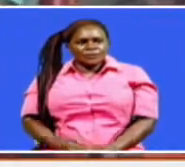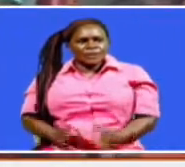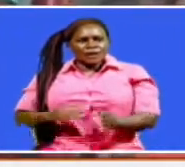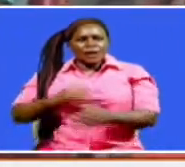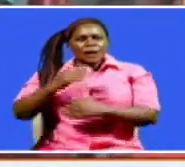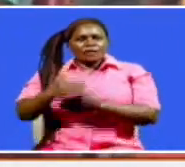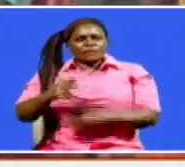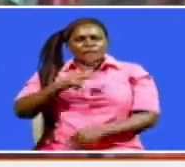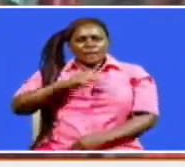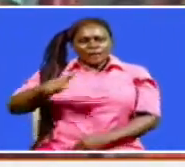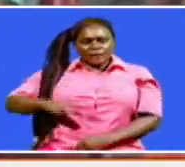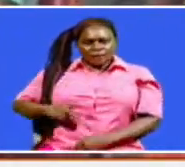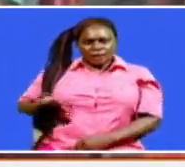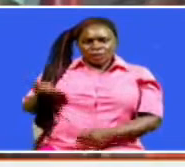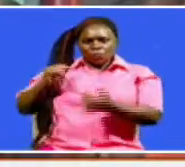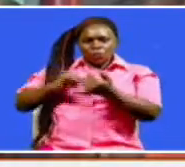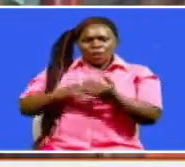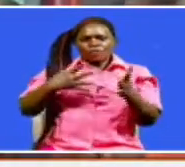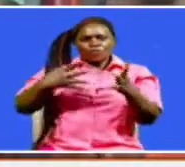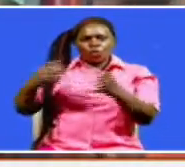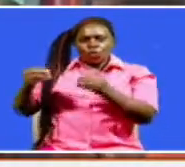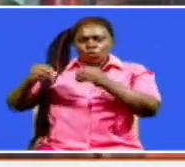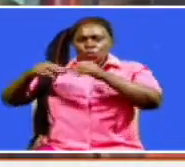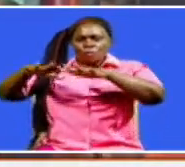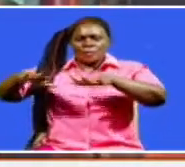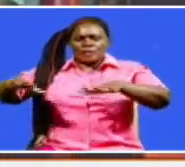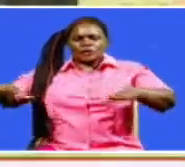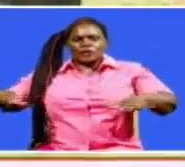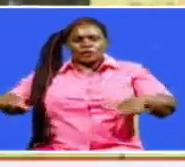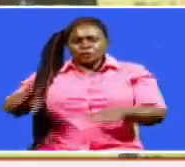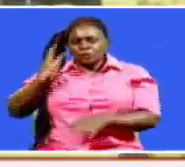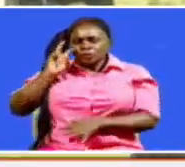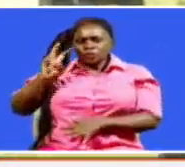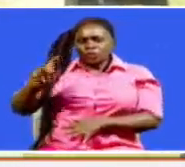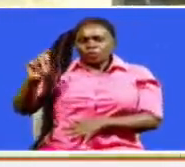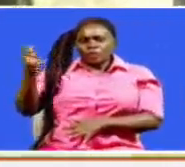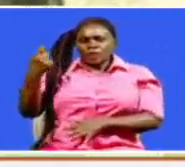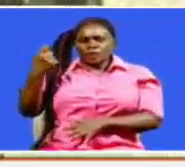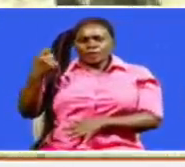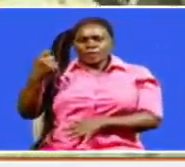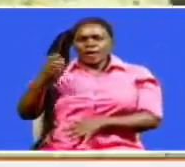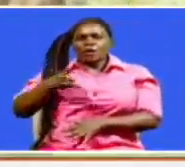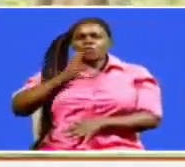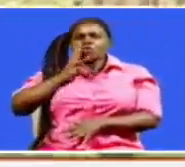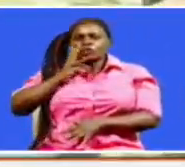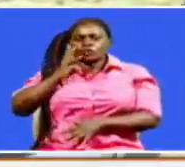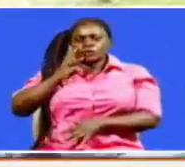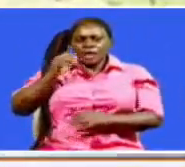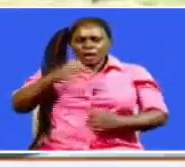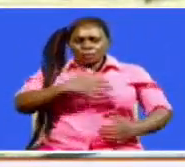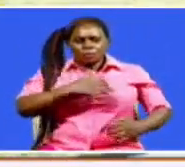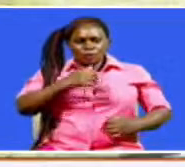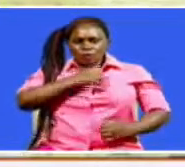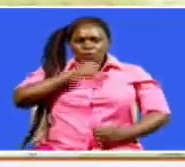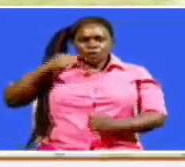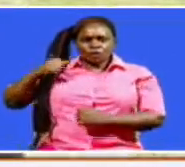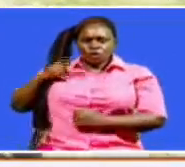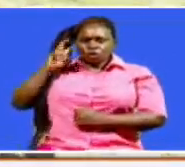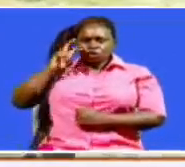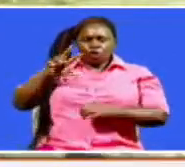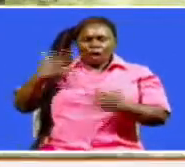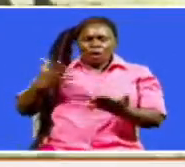Thereafter, the King and the Queen proceeded to the beachhead, where they witnessed the Kenya Marines demonstrate a covert beach